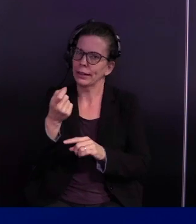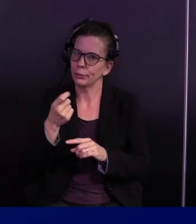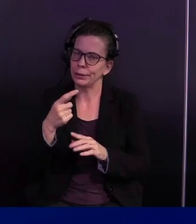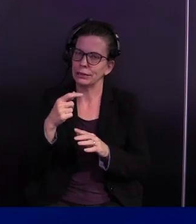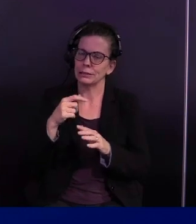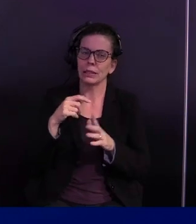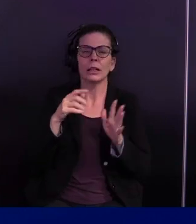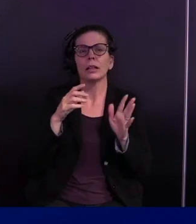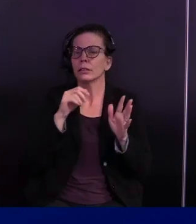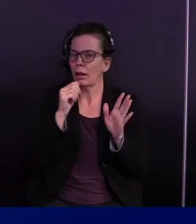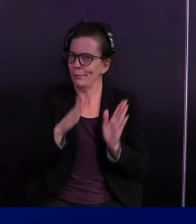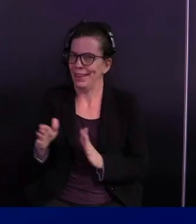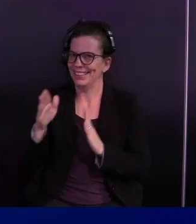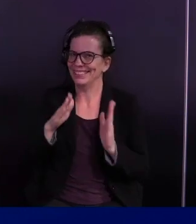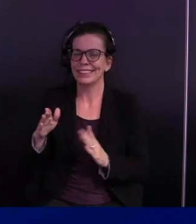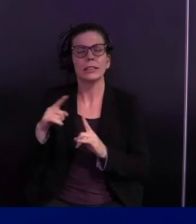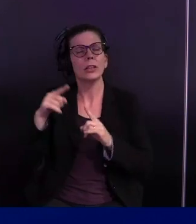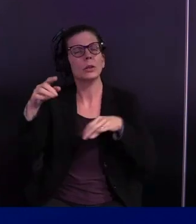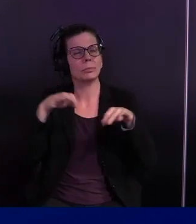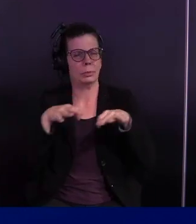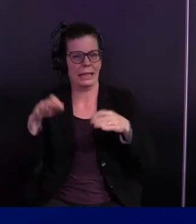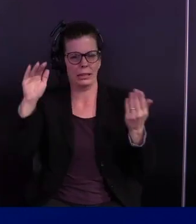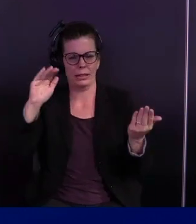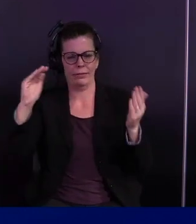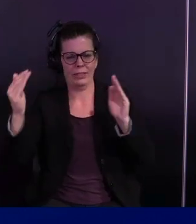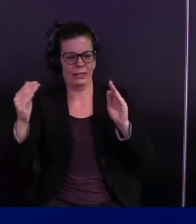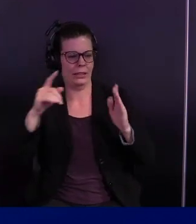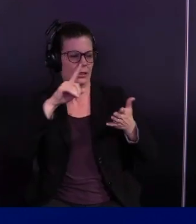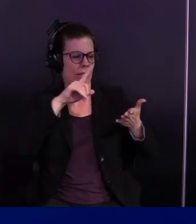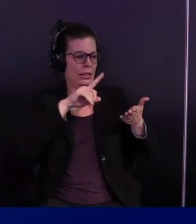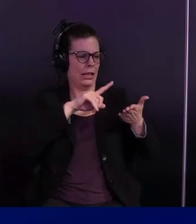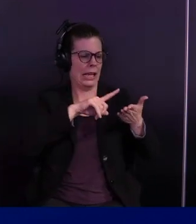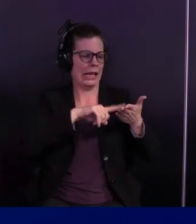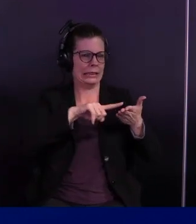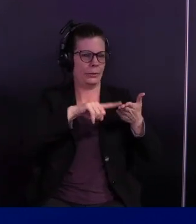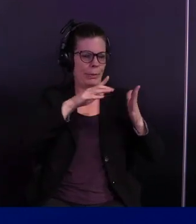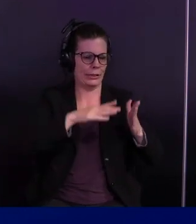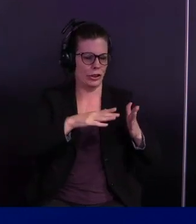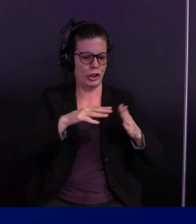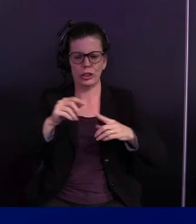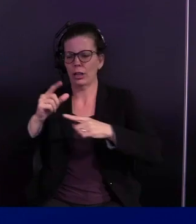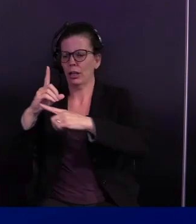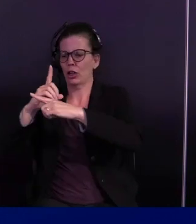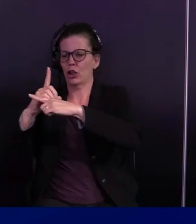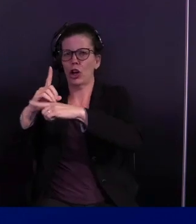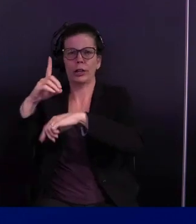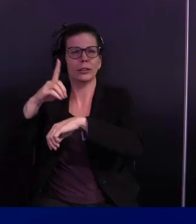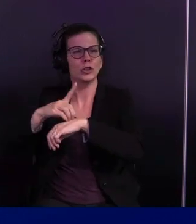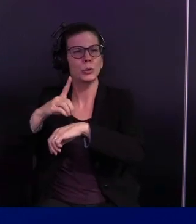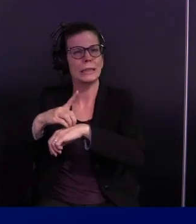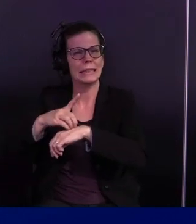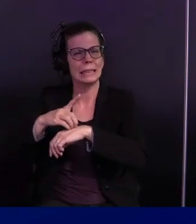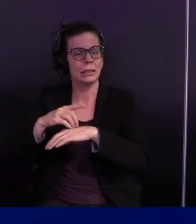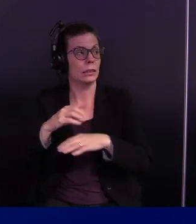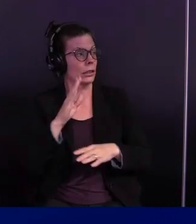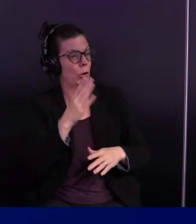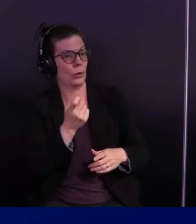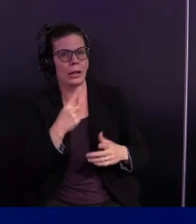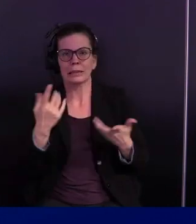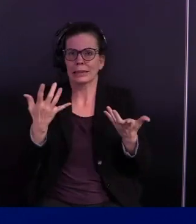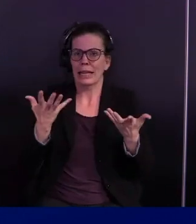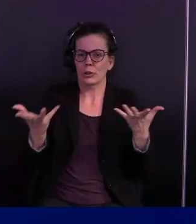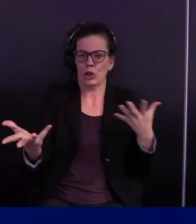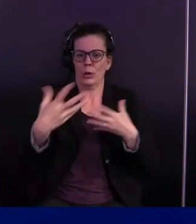but explain the difference between Inspector and guard duty. Great question. Because you're now ingesting both